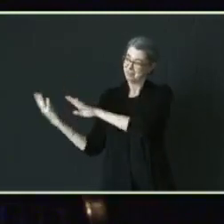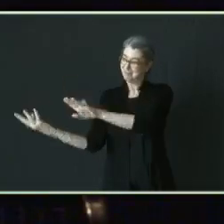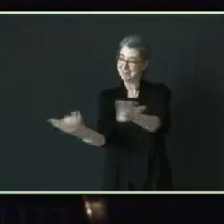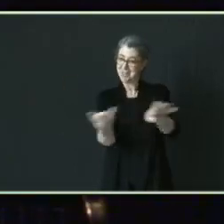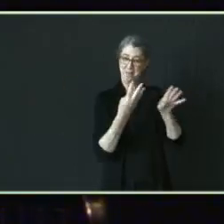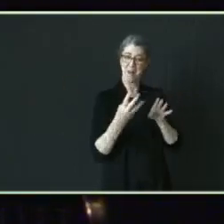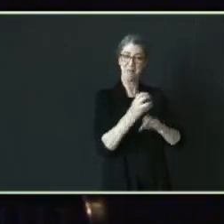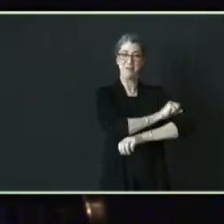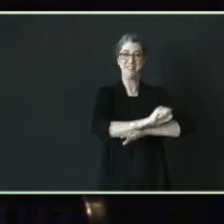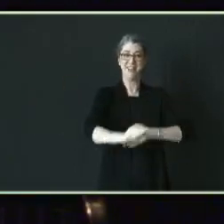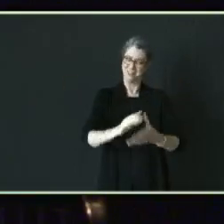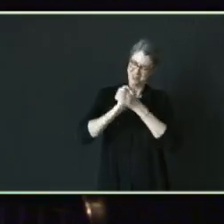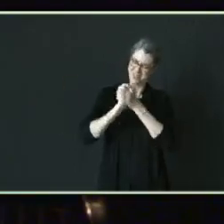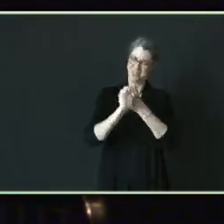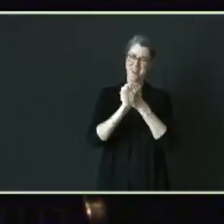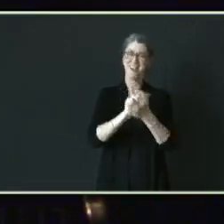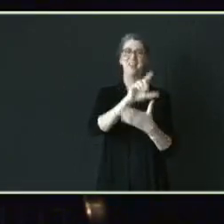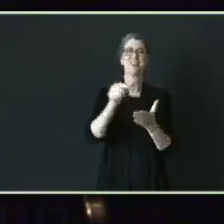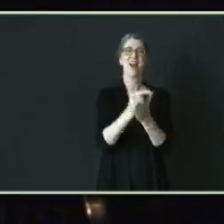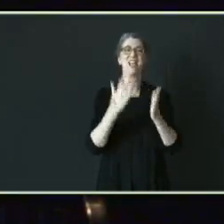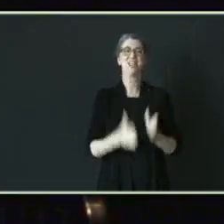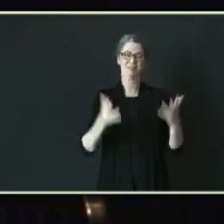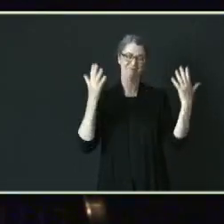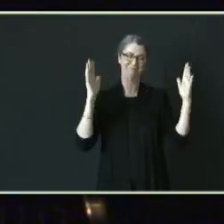stage. Congratulations to graduates.